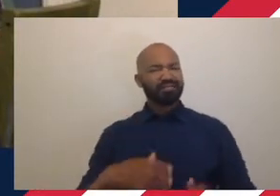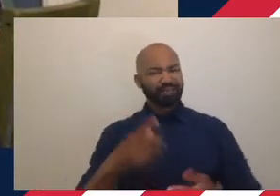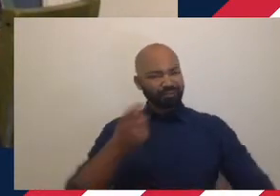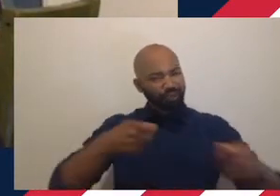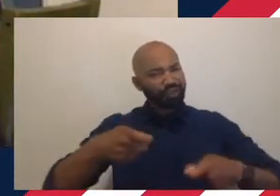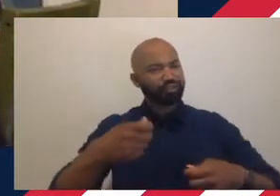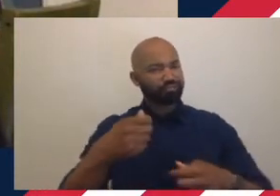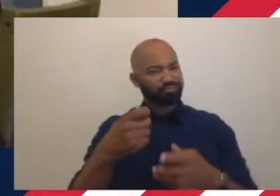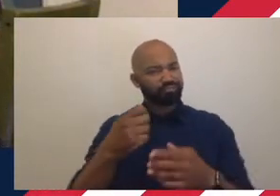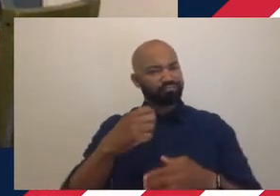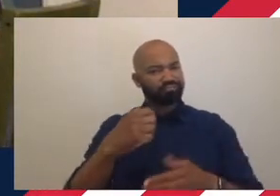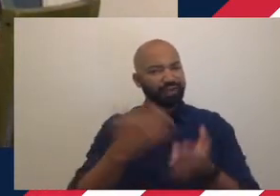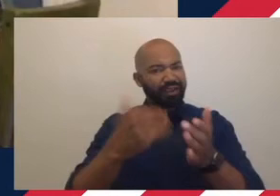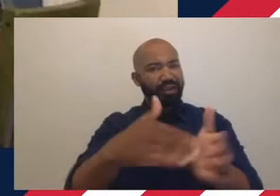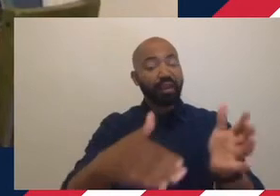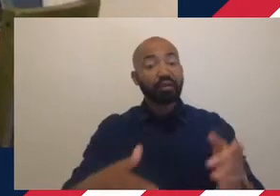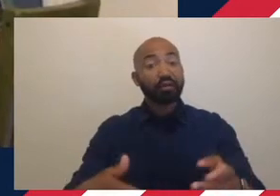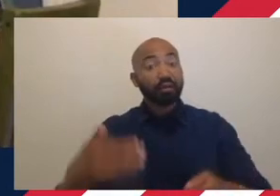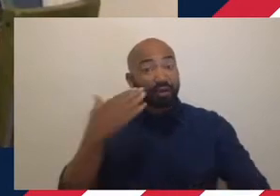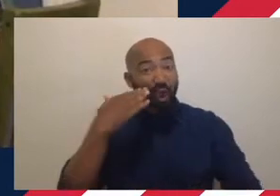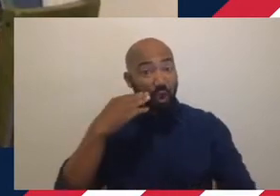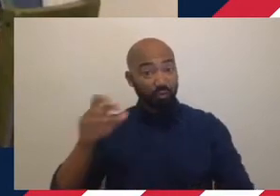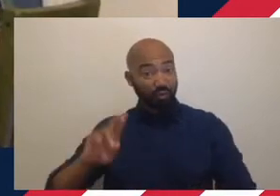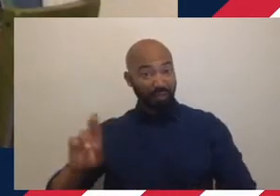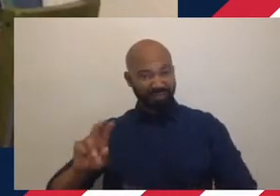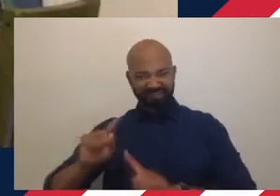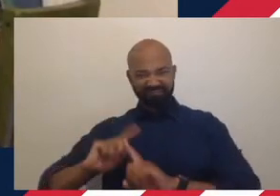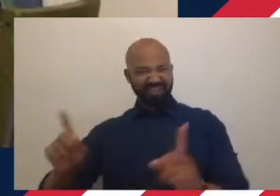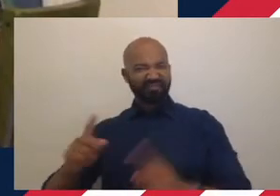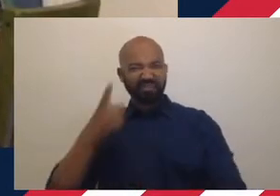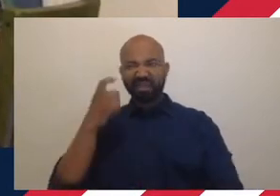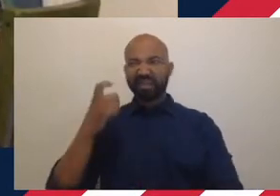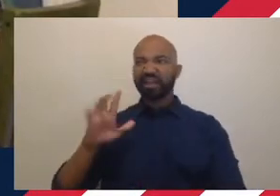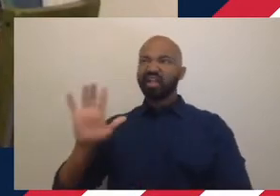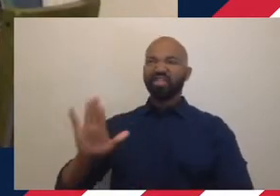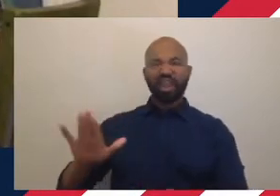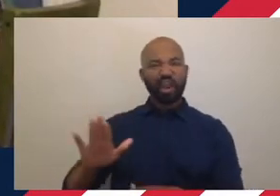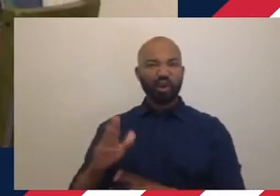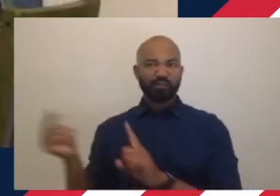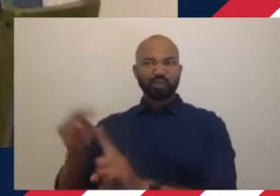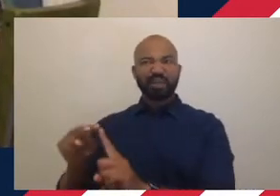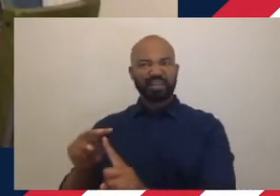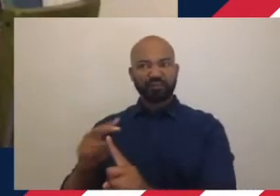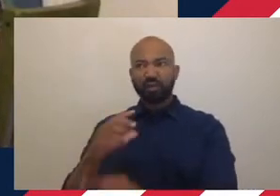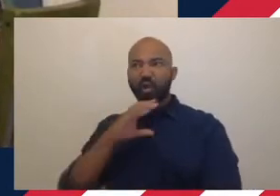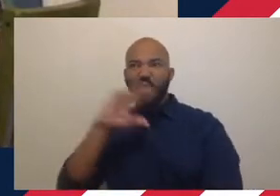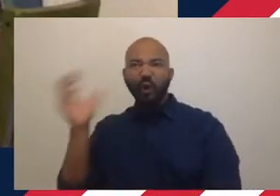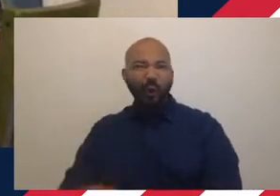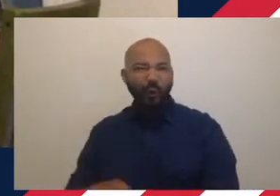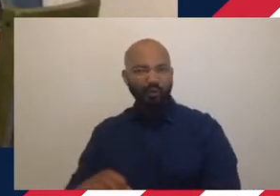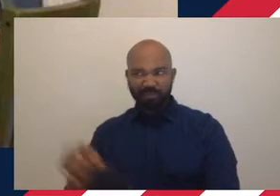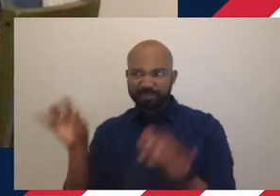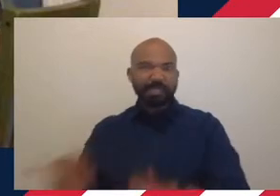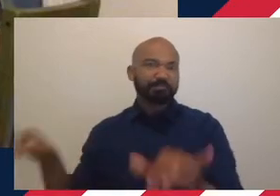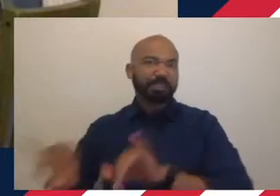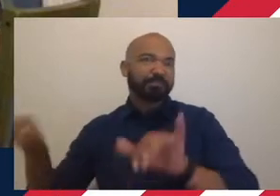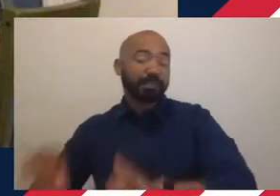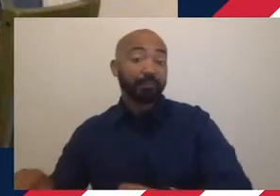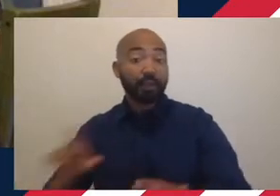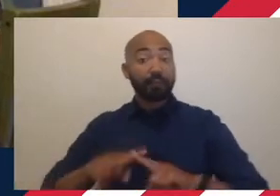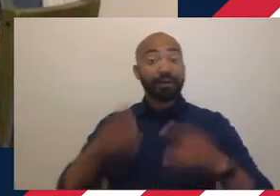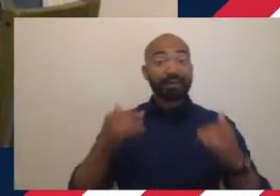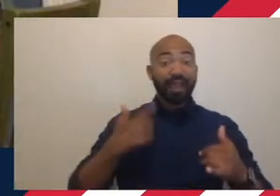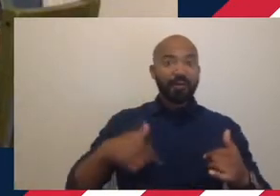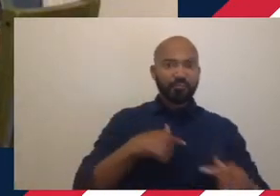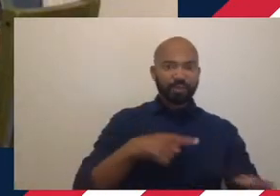keep reusing those outdated views. Democrats are indeed looking forward, and we're putting together, as the mayor correctly said, the